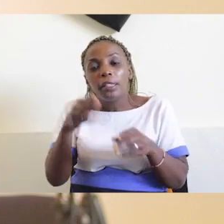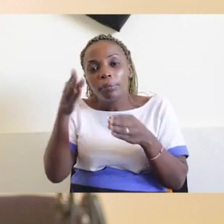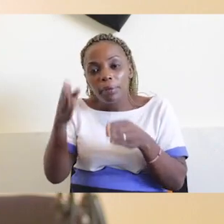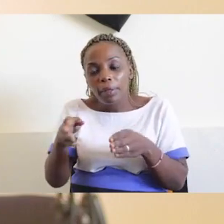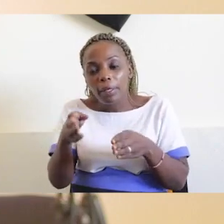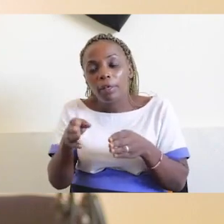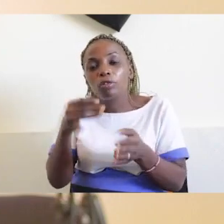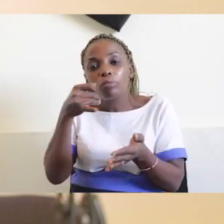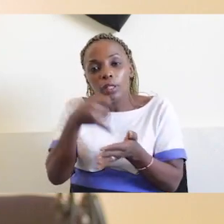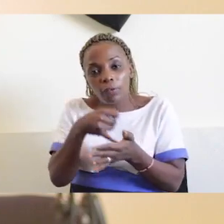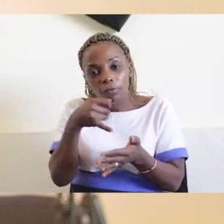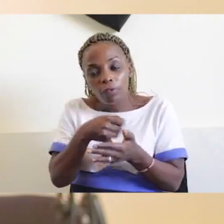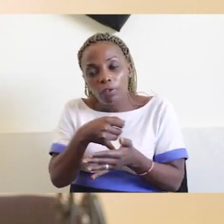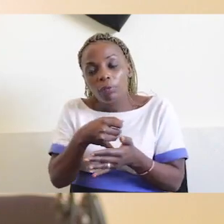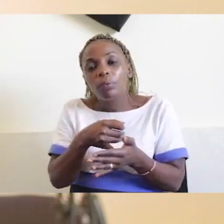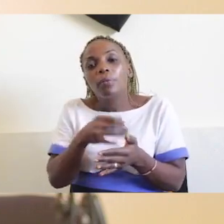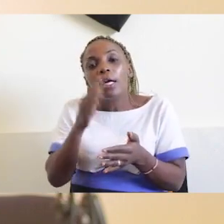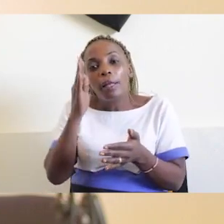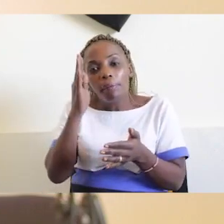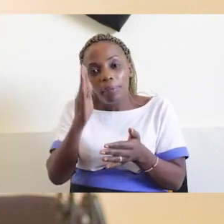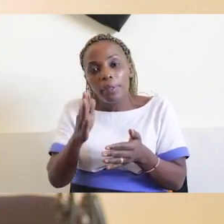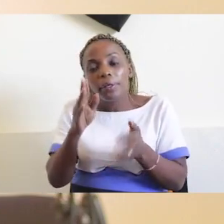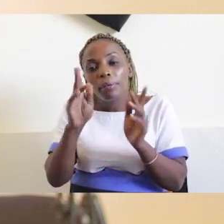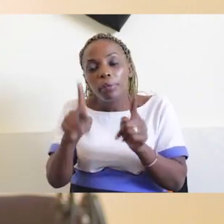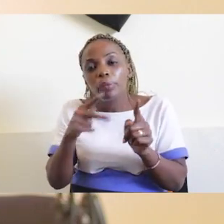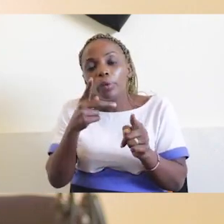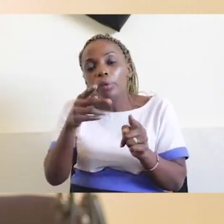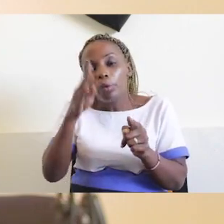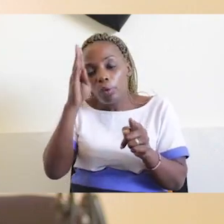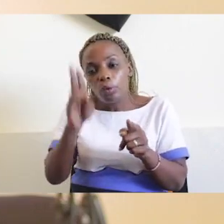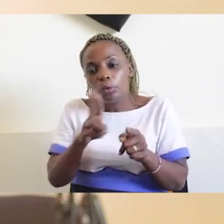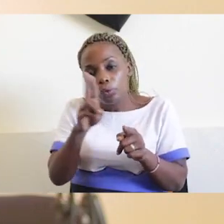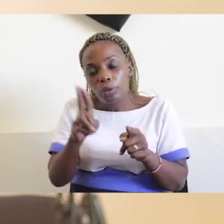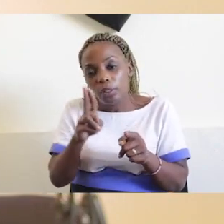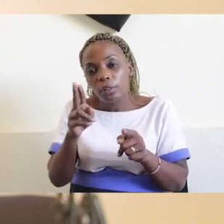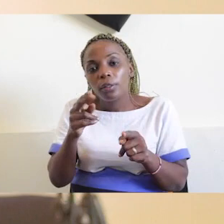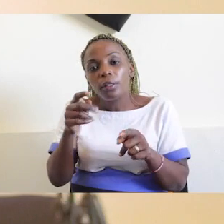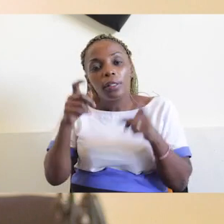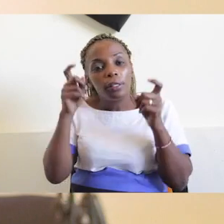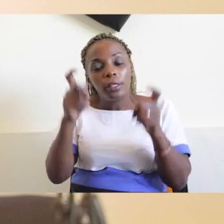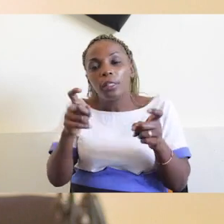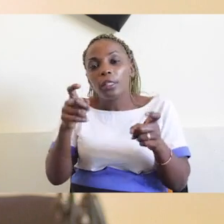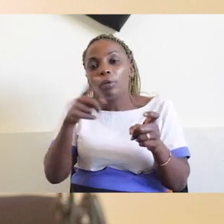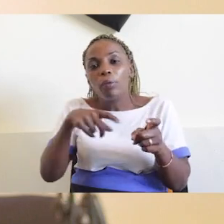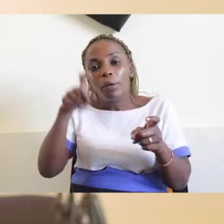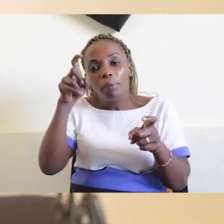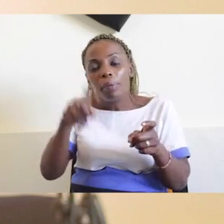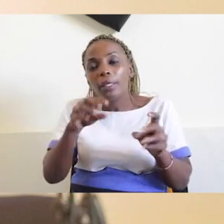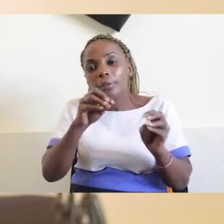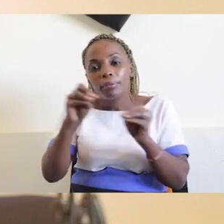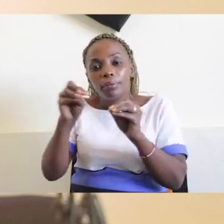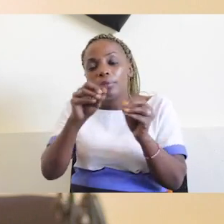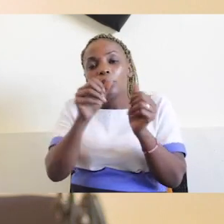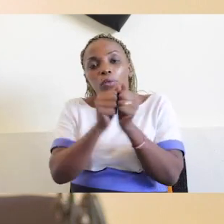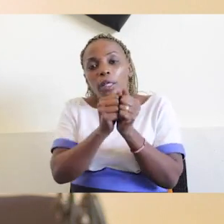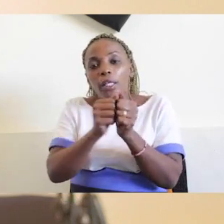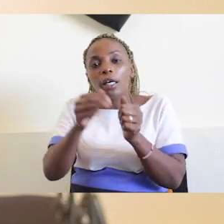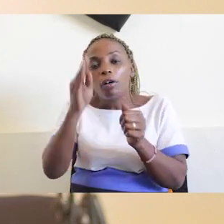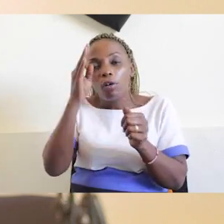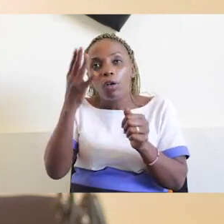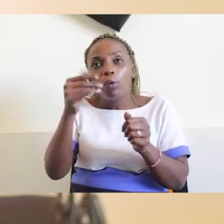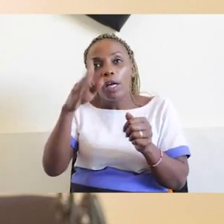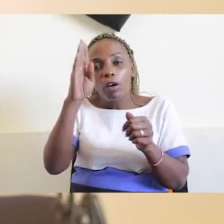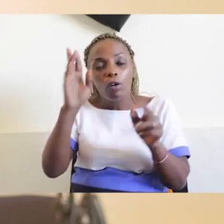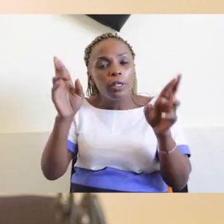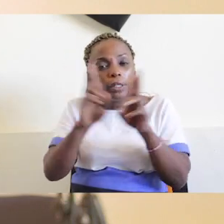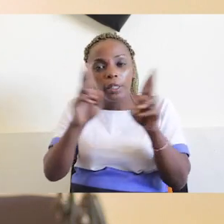be involved and be those that God uses greatly. We need to soar with God, for God is